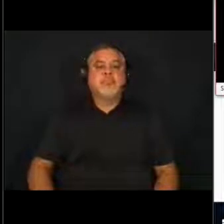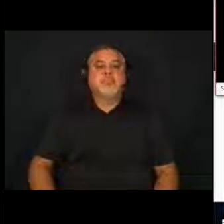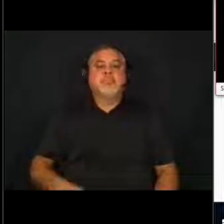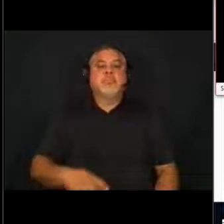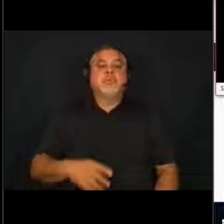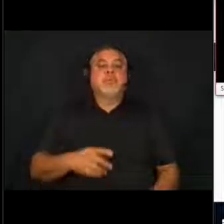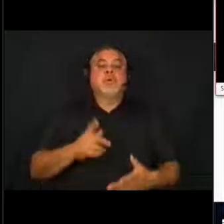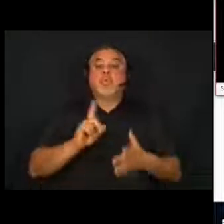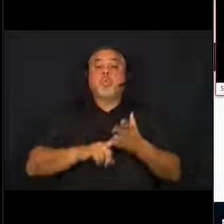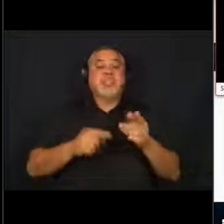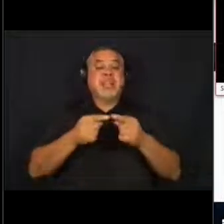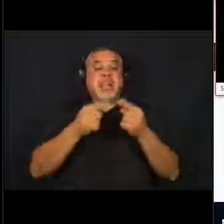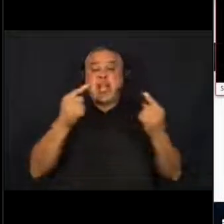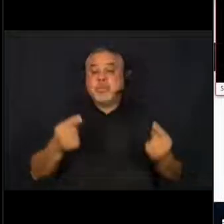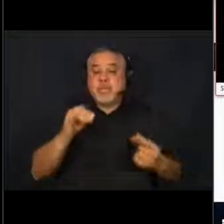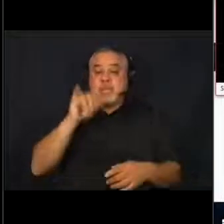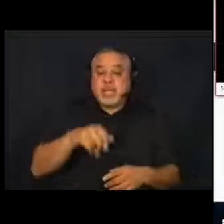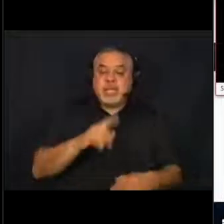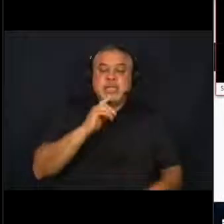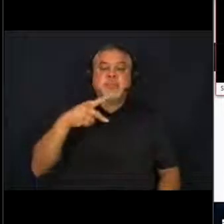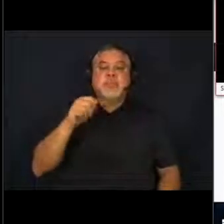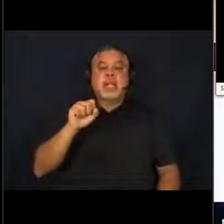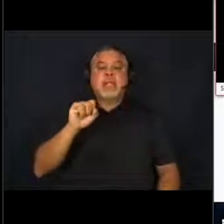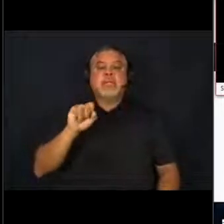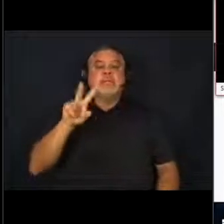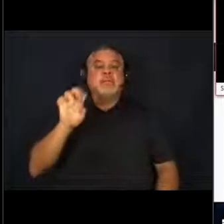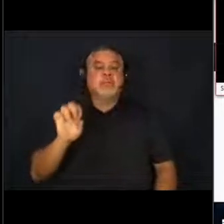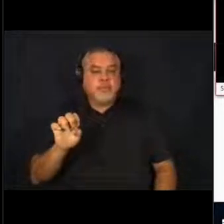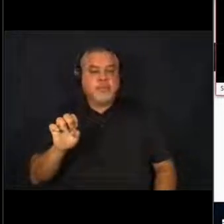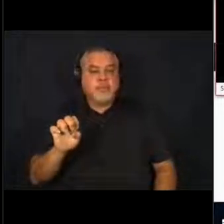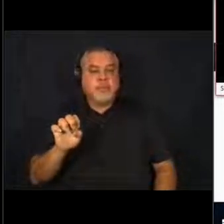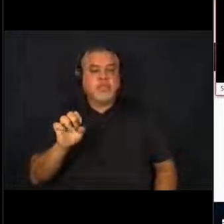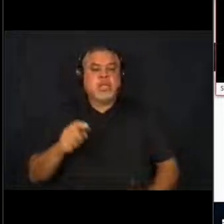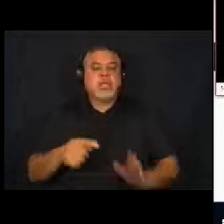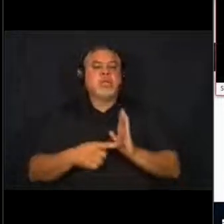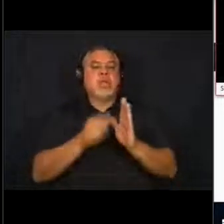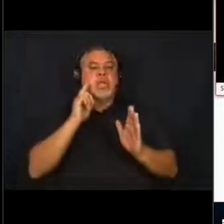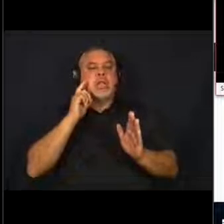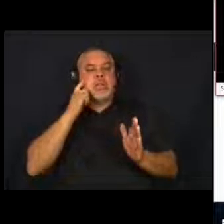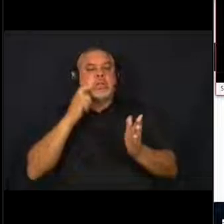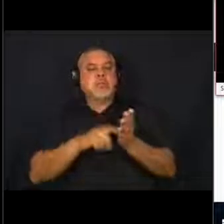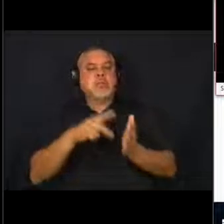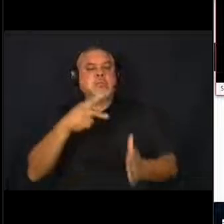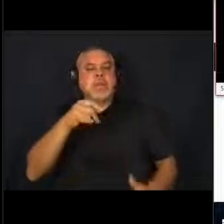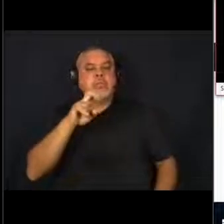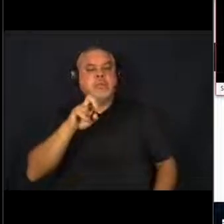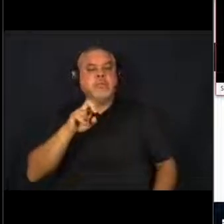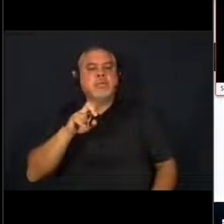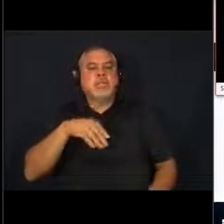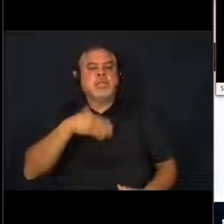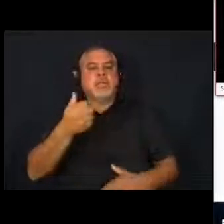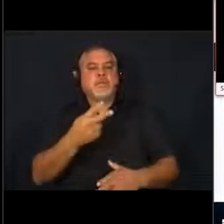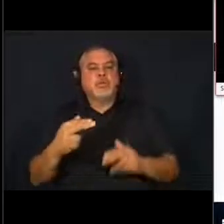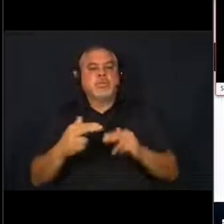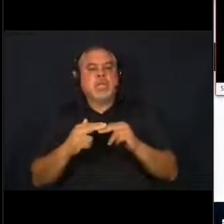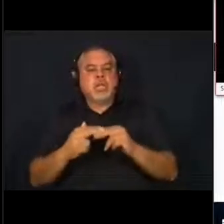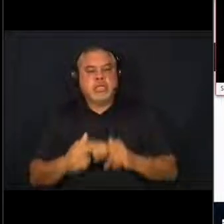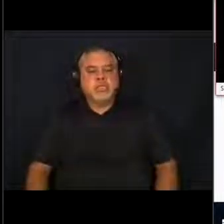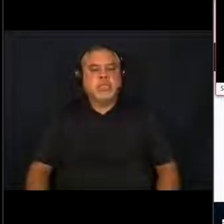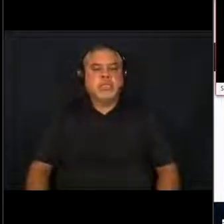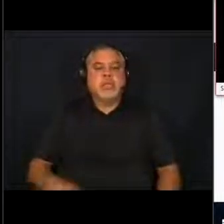opposite of active voice? Well, it's passive. And I'll show you how to identify passive in the next few slides. Passive